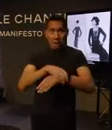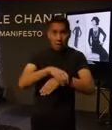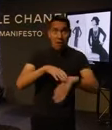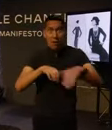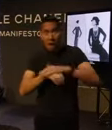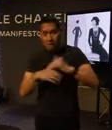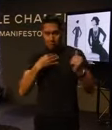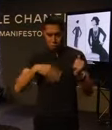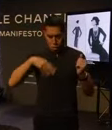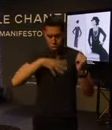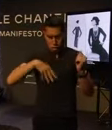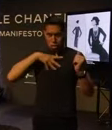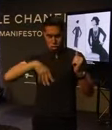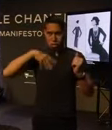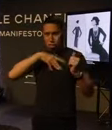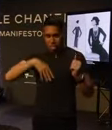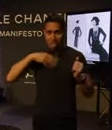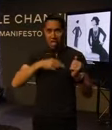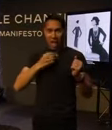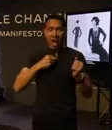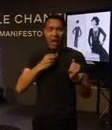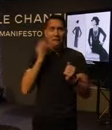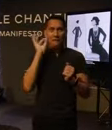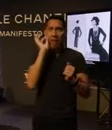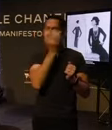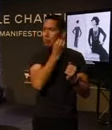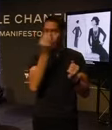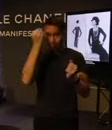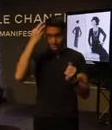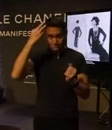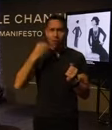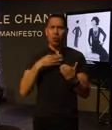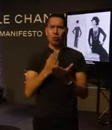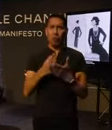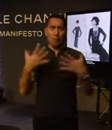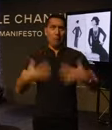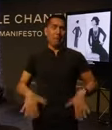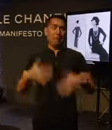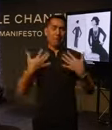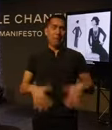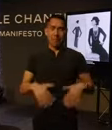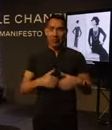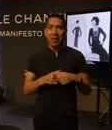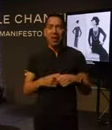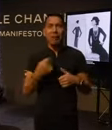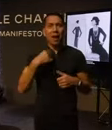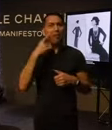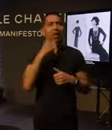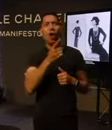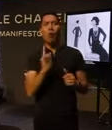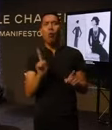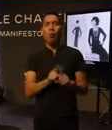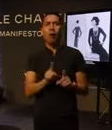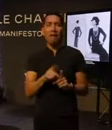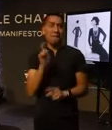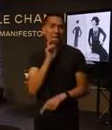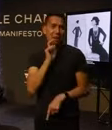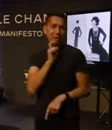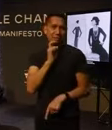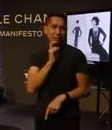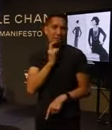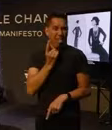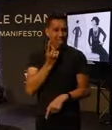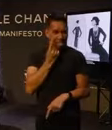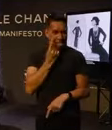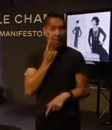many pearls. There's flowers in her hair. It's like quite outrageous. But I think it's her sense of fun as well, which is interesting, because we often